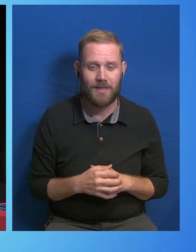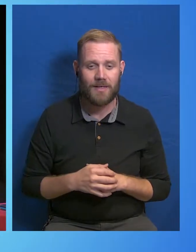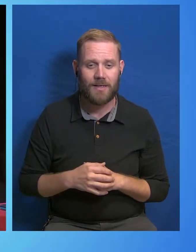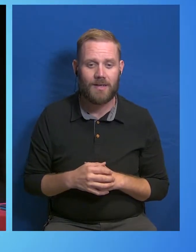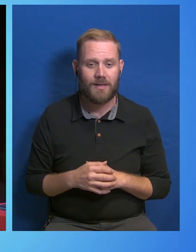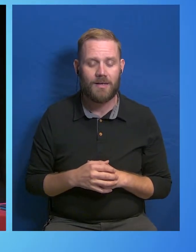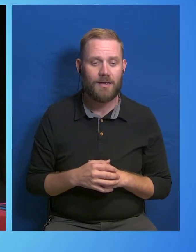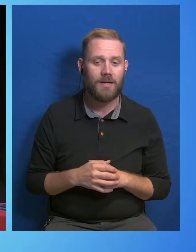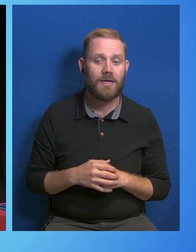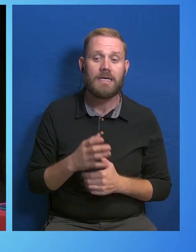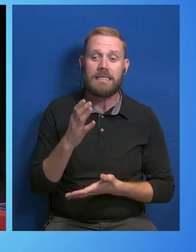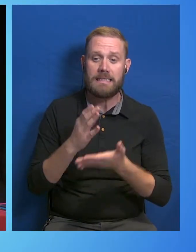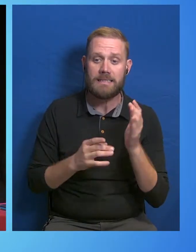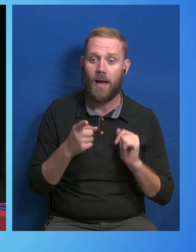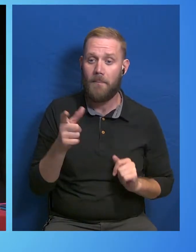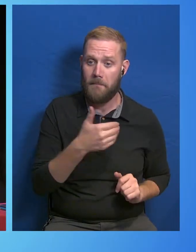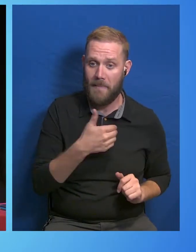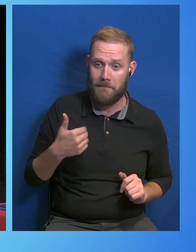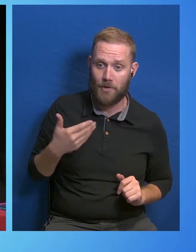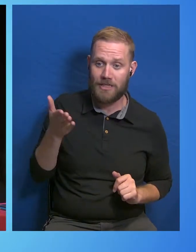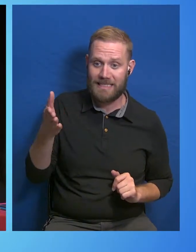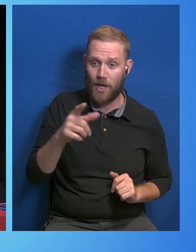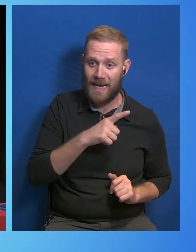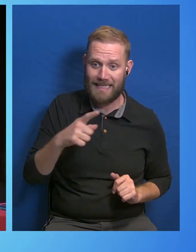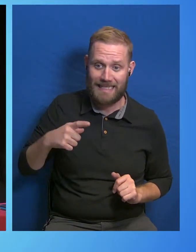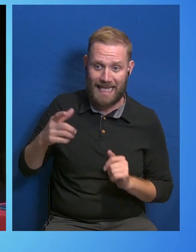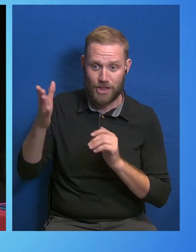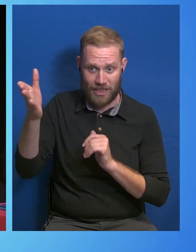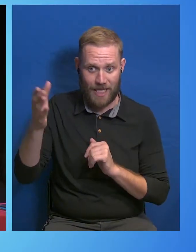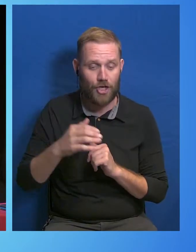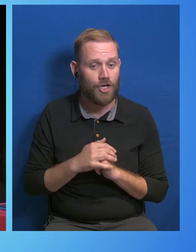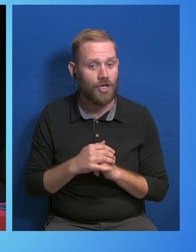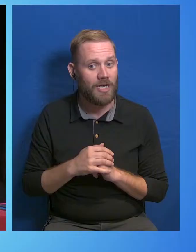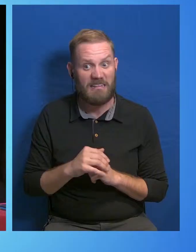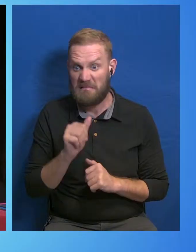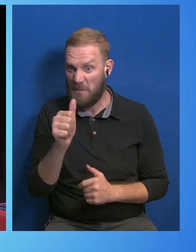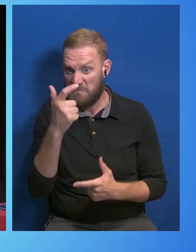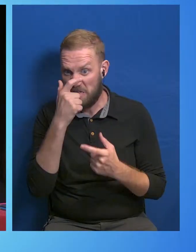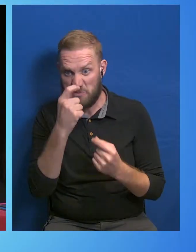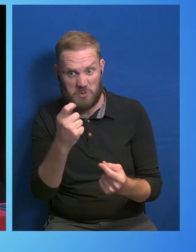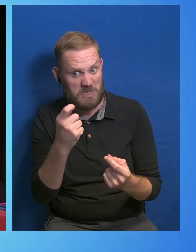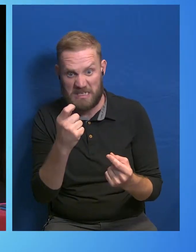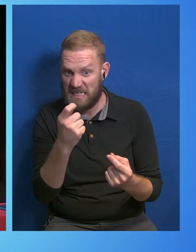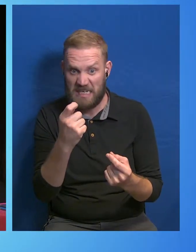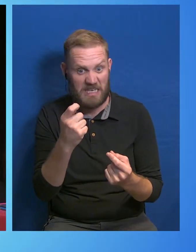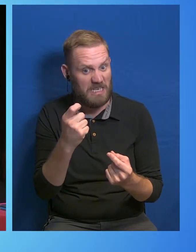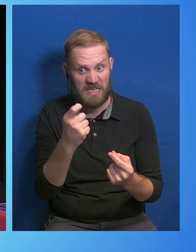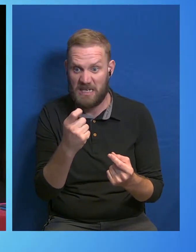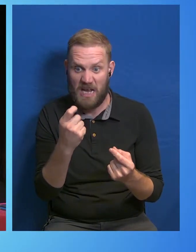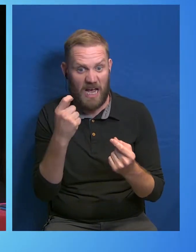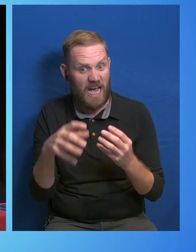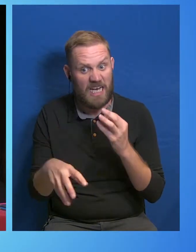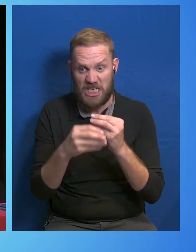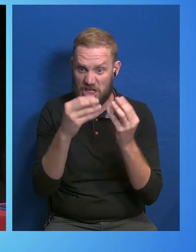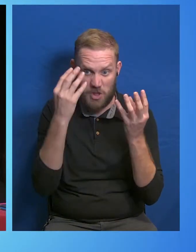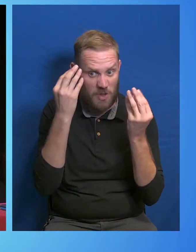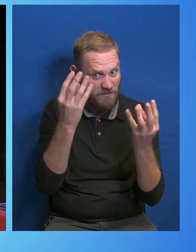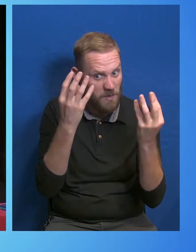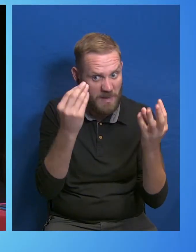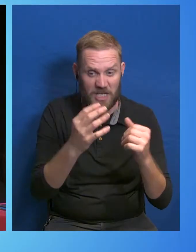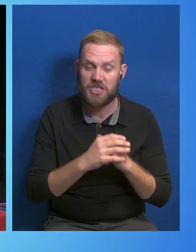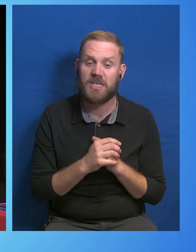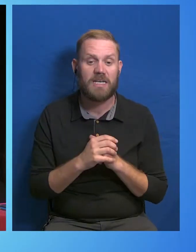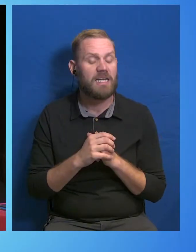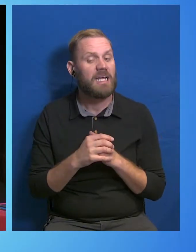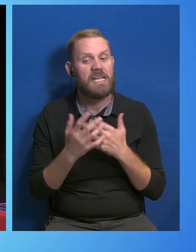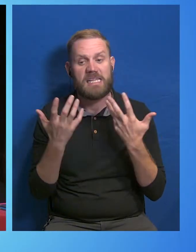There are some members of the state legislature who are not interested in additional information. They are not interested